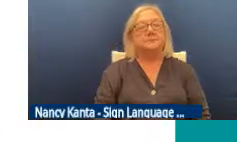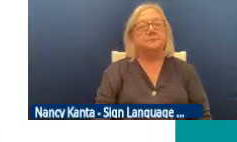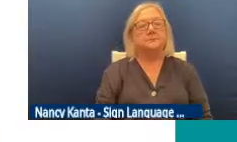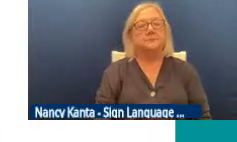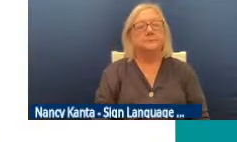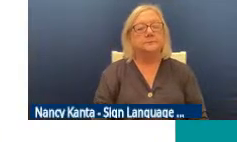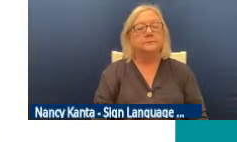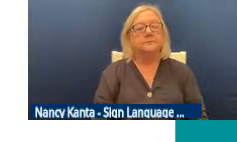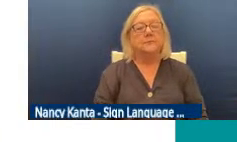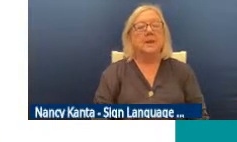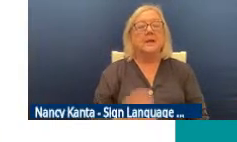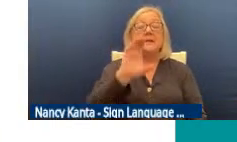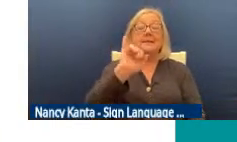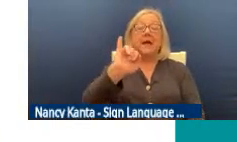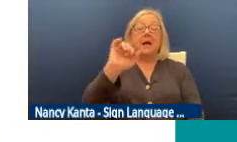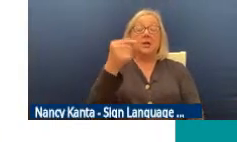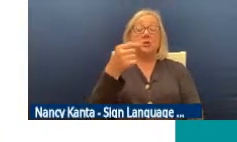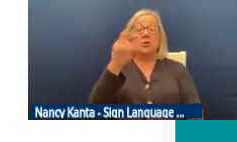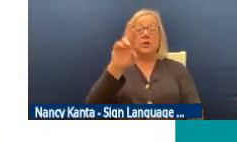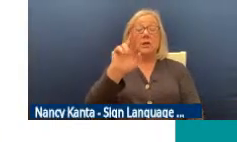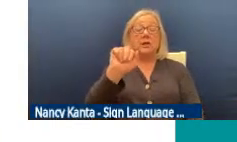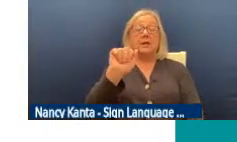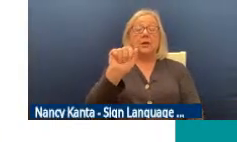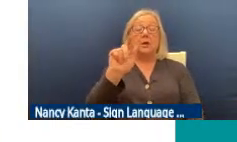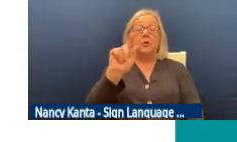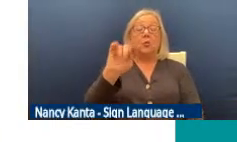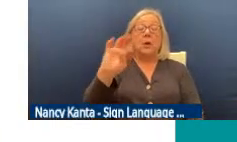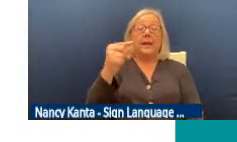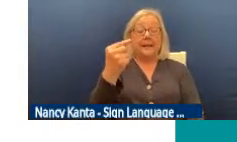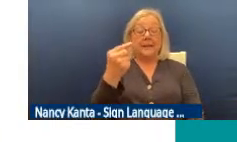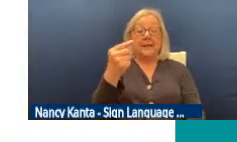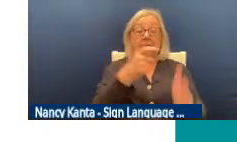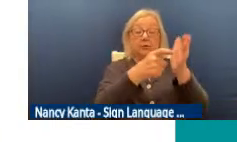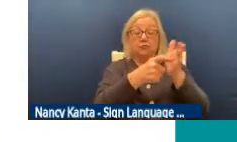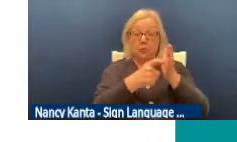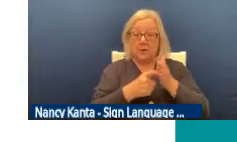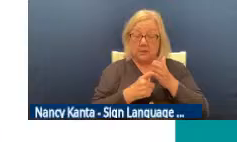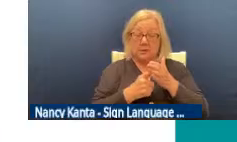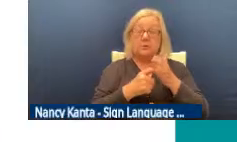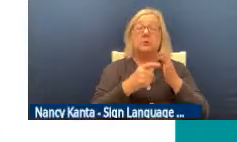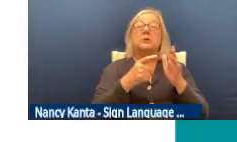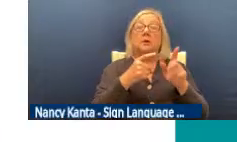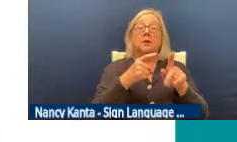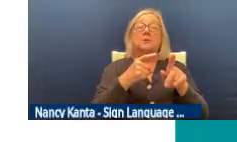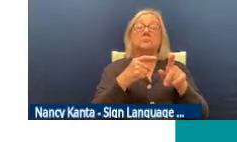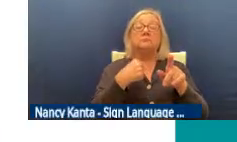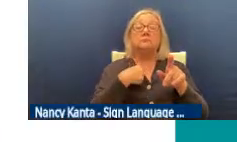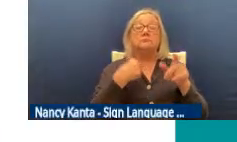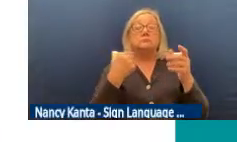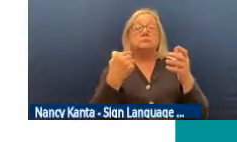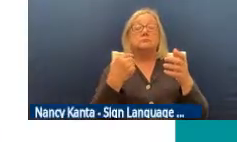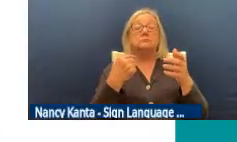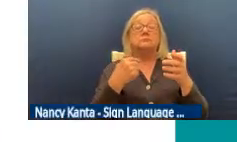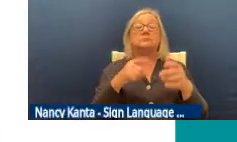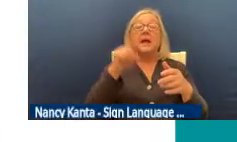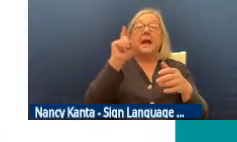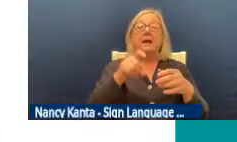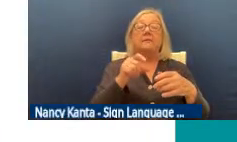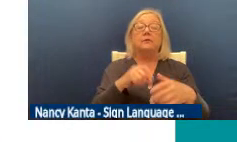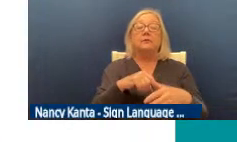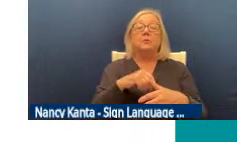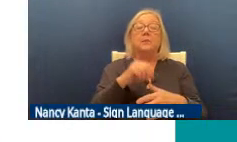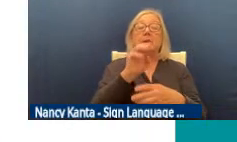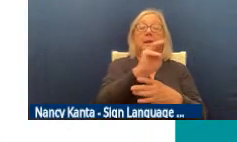The CIG rating criteria, again, I mentioned a rating of at least medium across